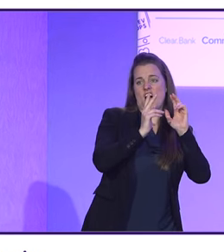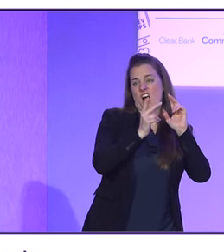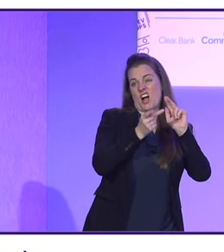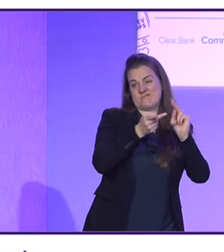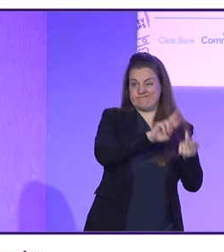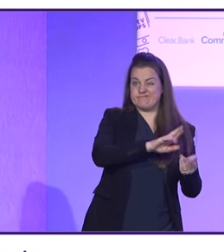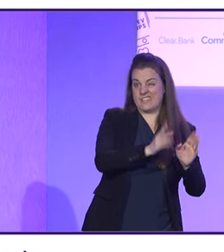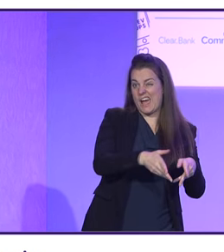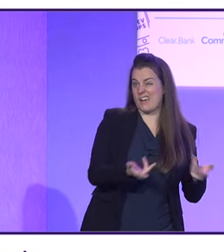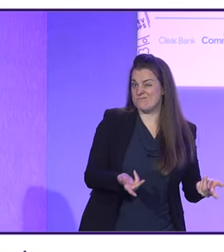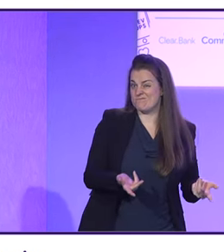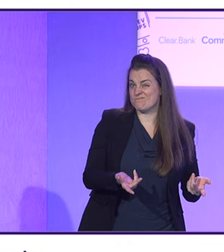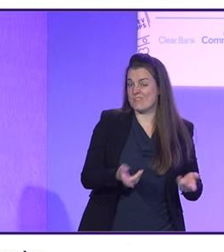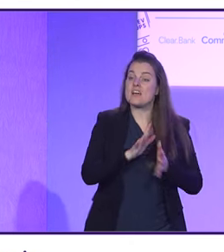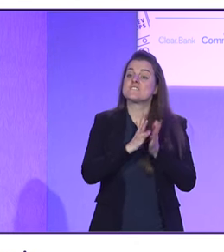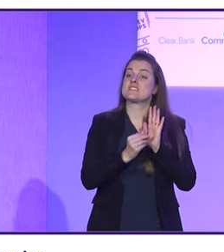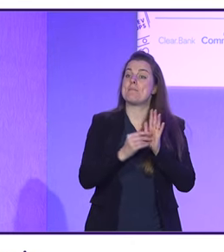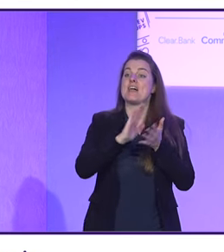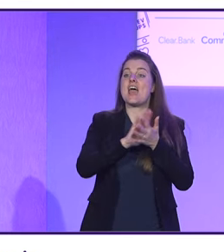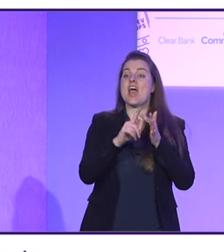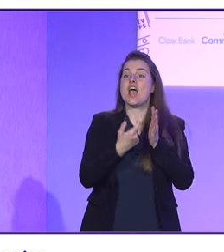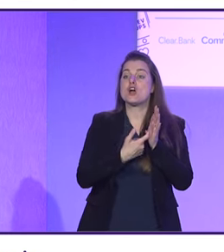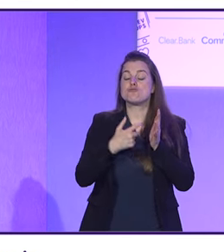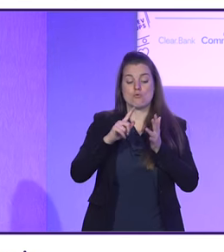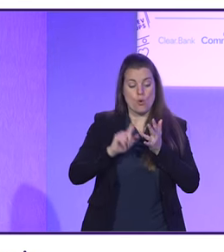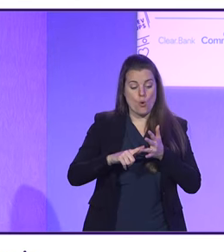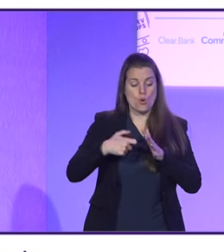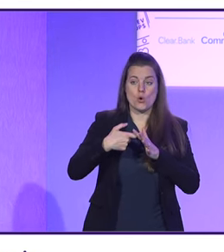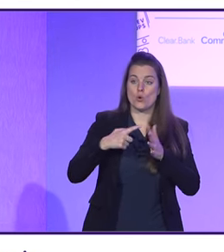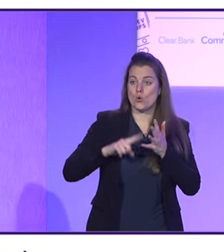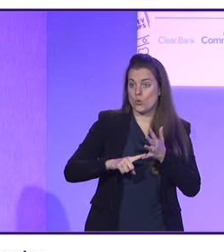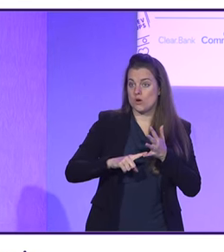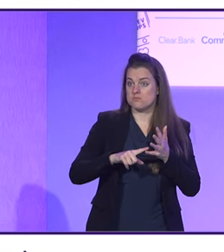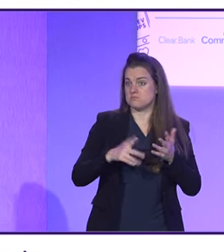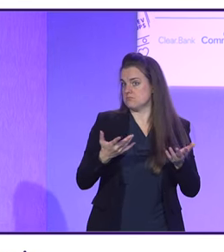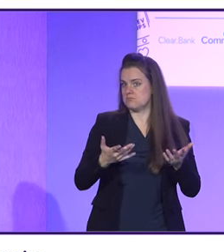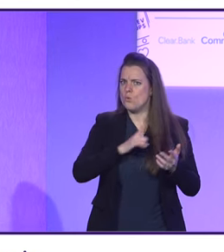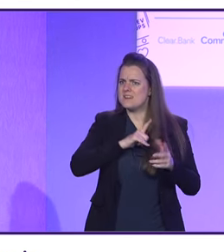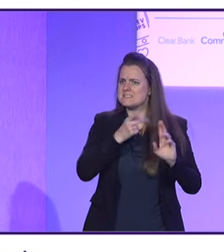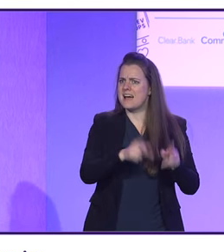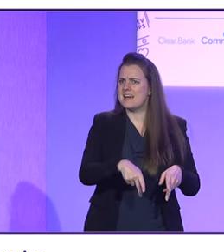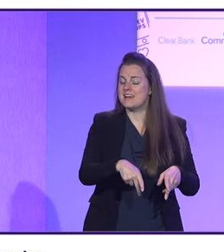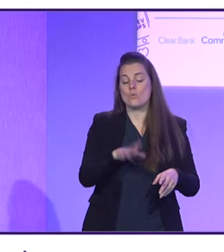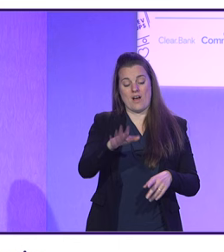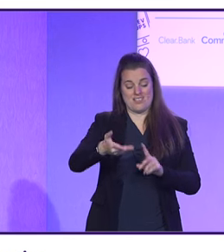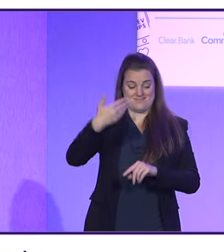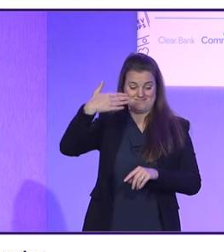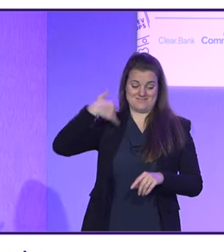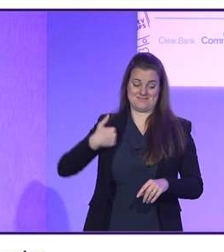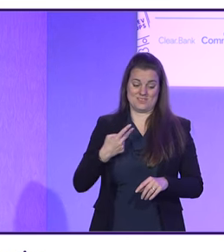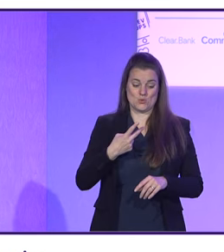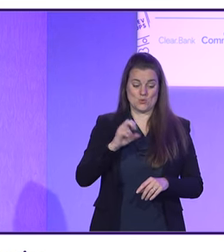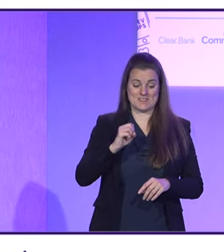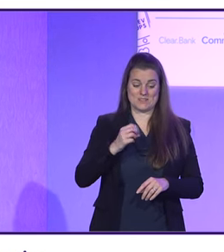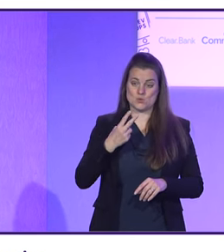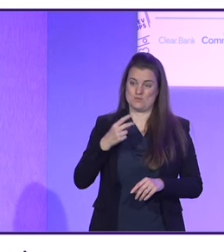Kelsey Hightower, the one and only, back in 2017, was schooling us on the fact that everyone wants a PaaS, but